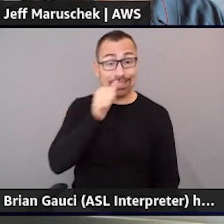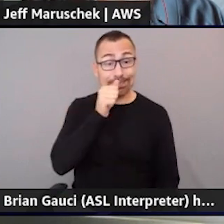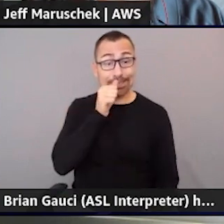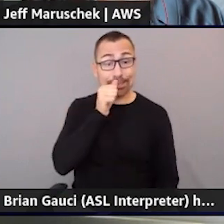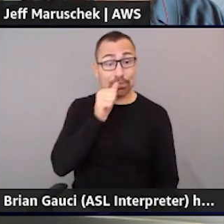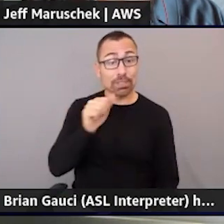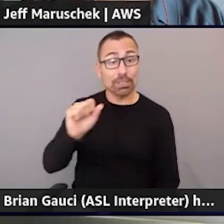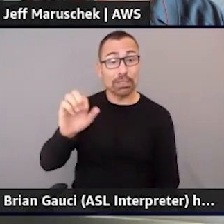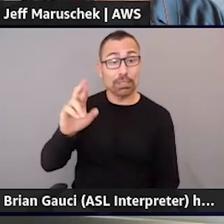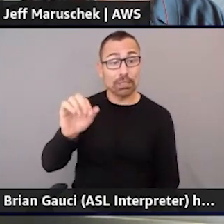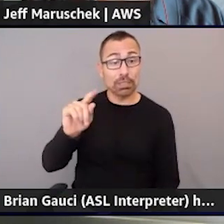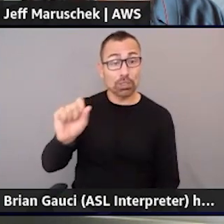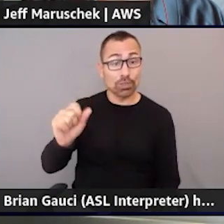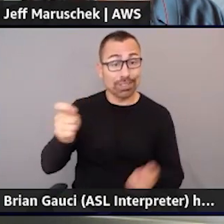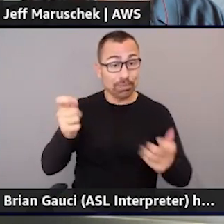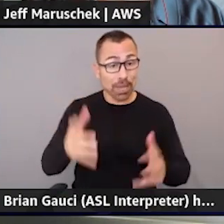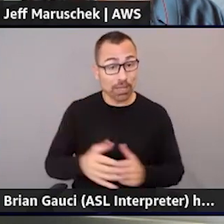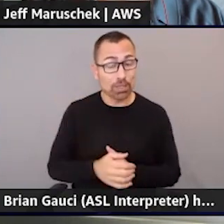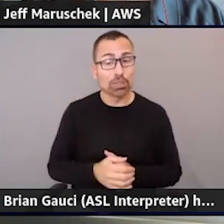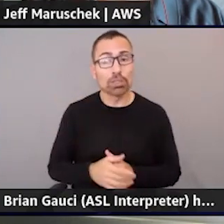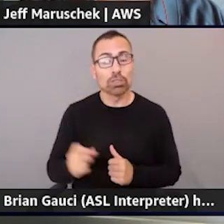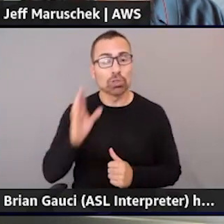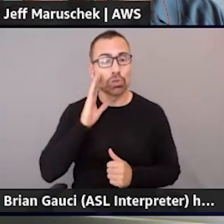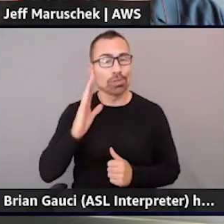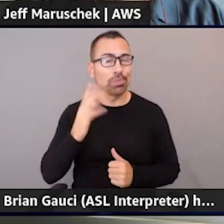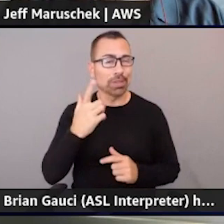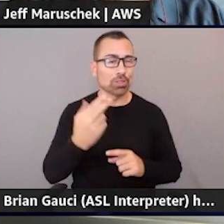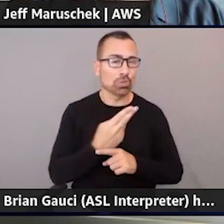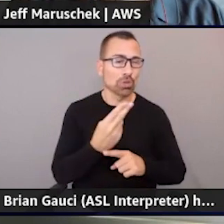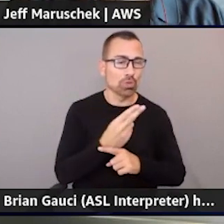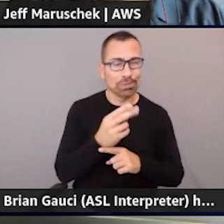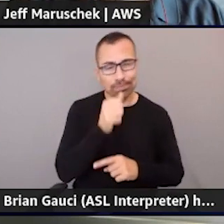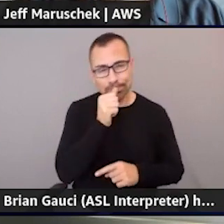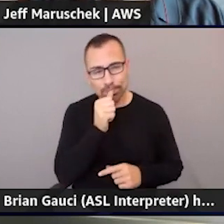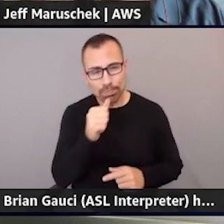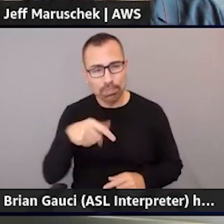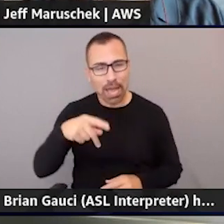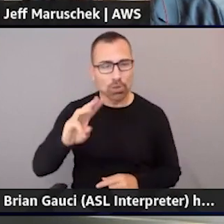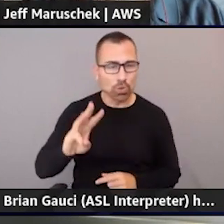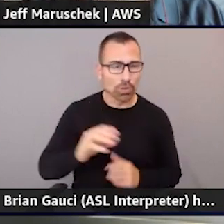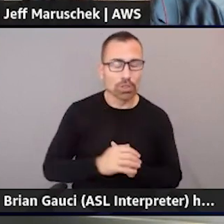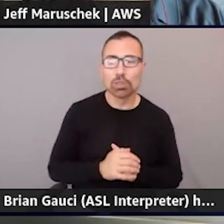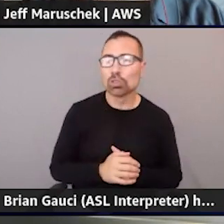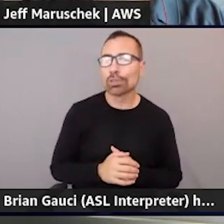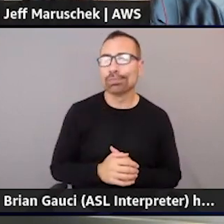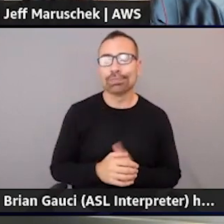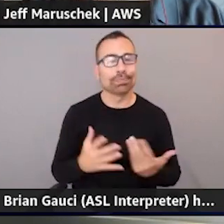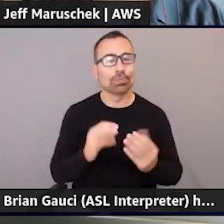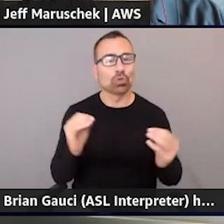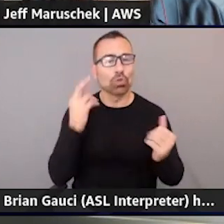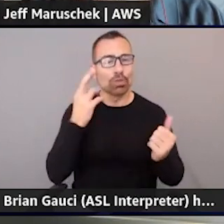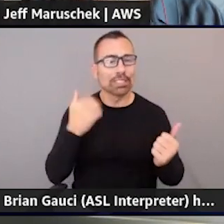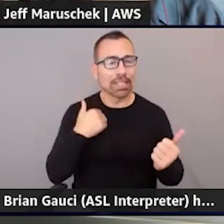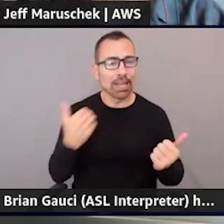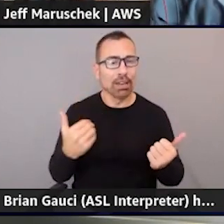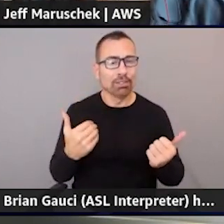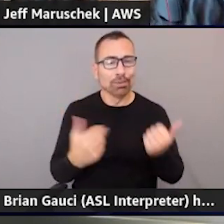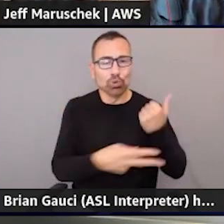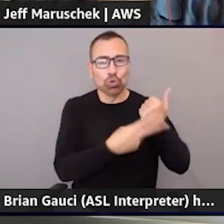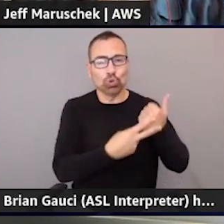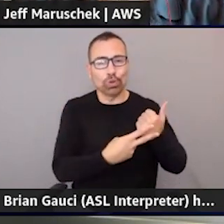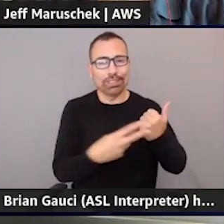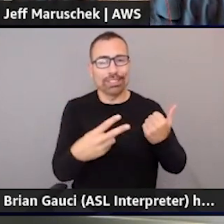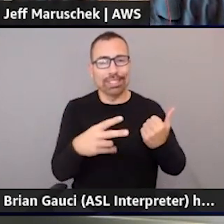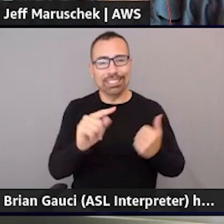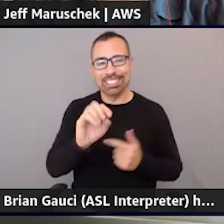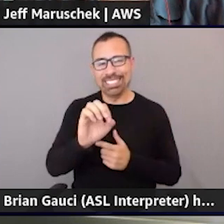you can maintain all your usernames and passwords in Secrets Manager. So no need to have them, stored as plain text anywhere or anything like that.